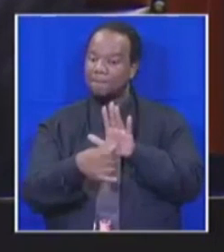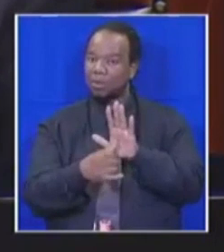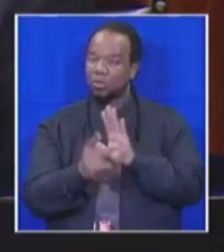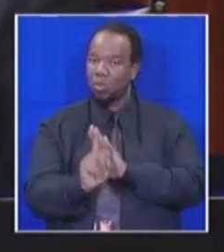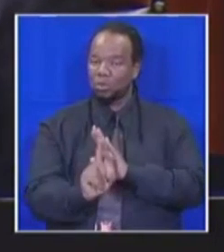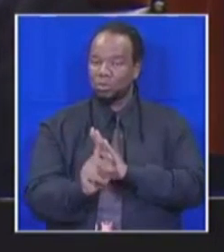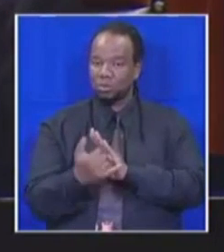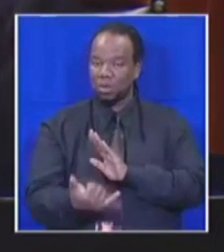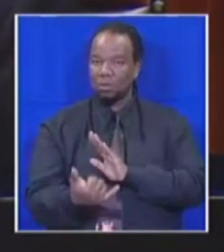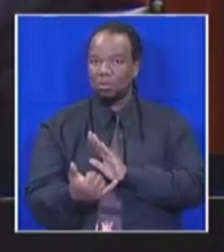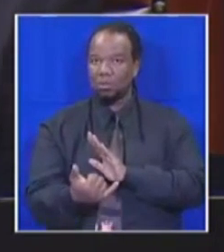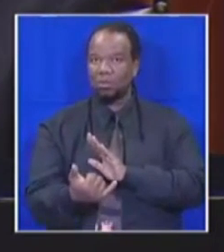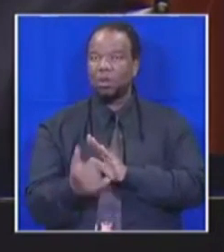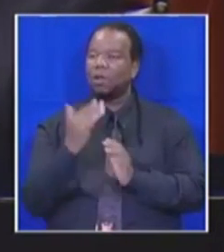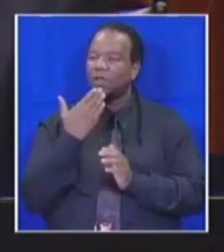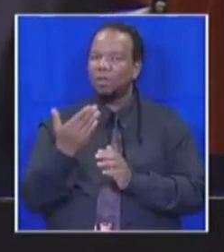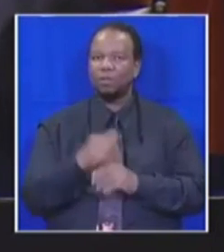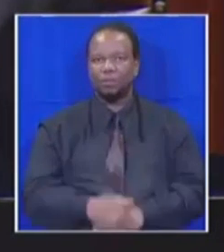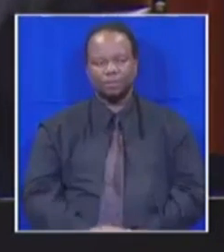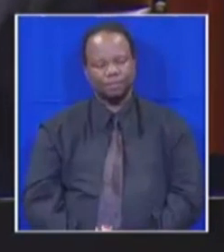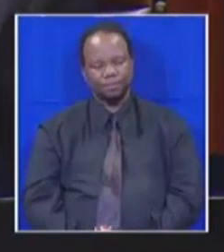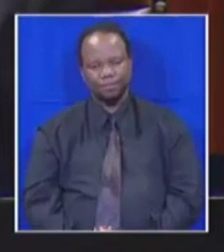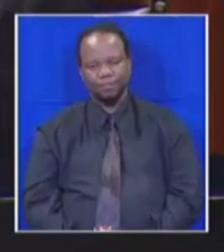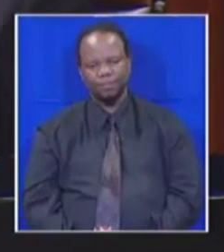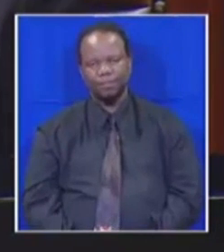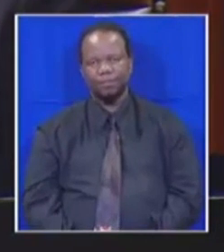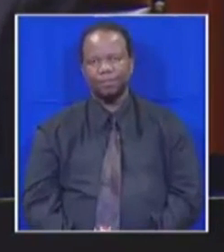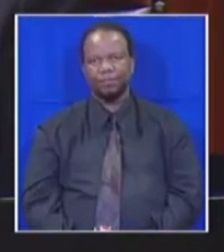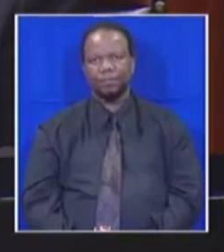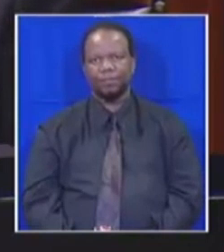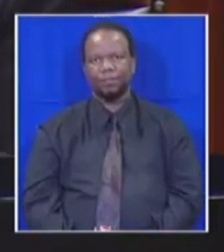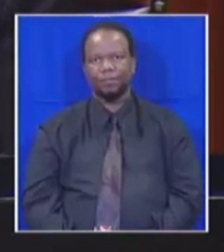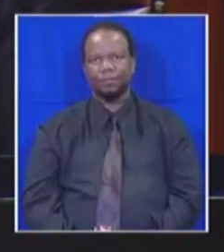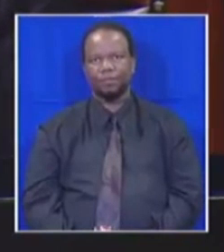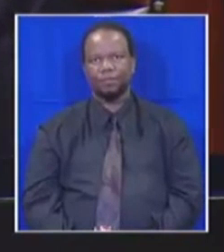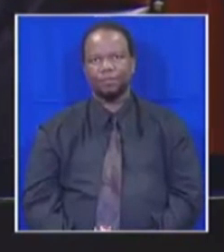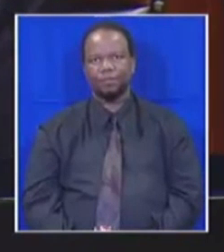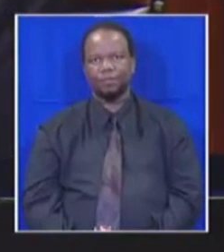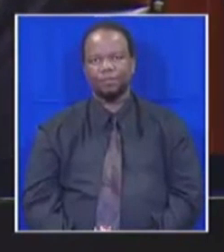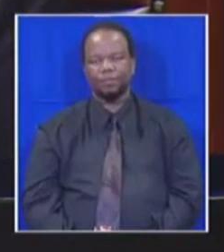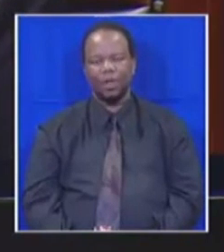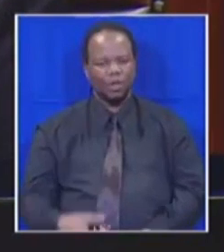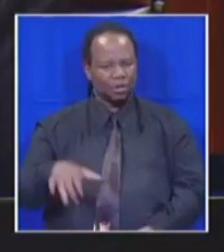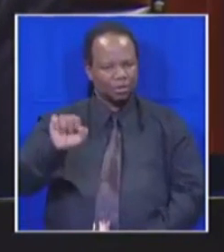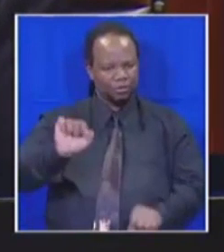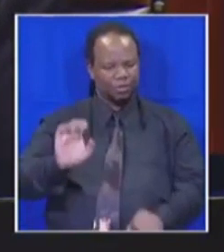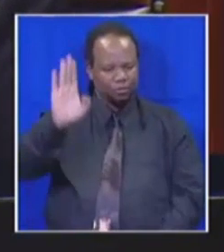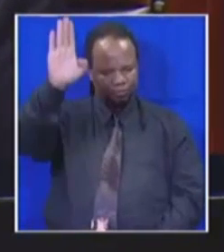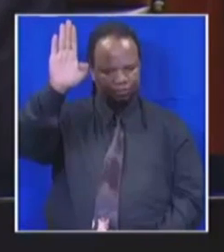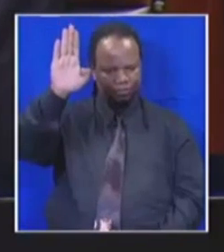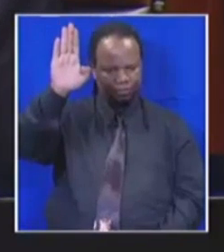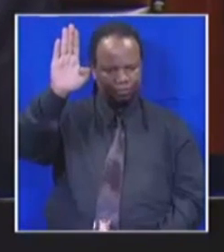the... Thank you. We now go to the next But party. Chair, on a point of